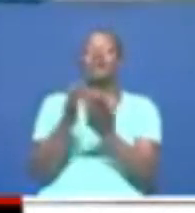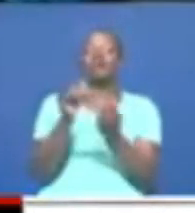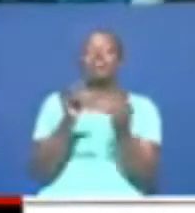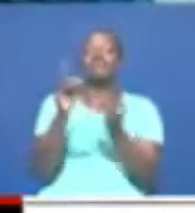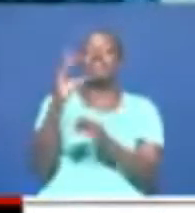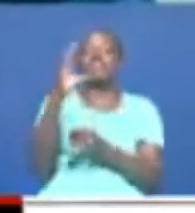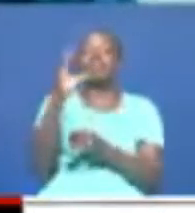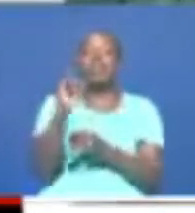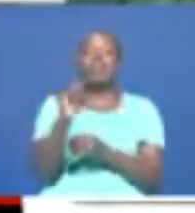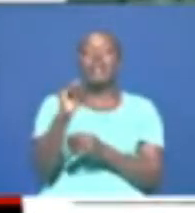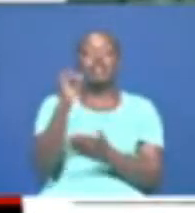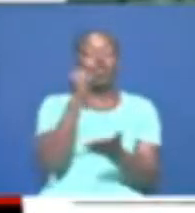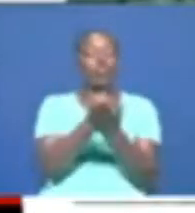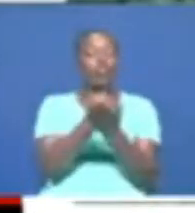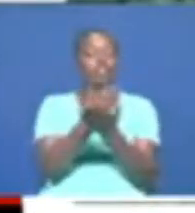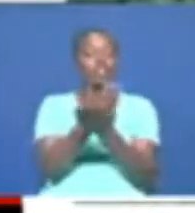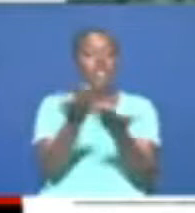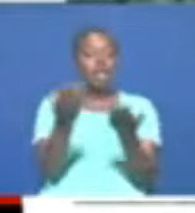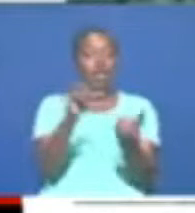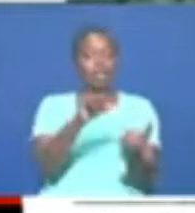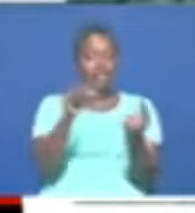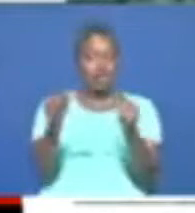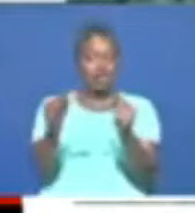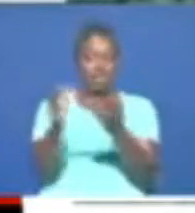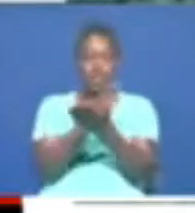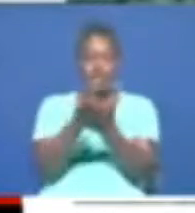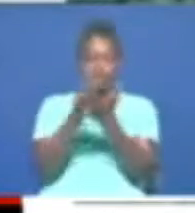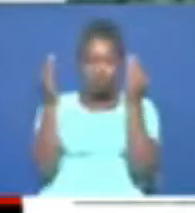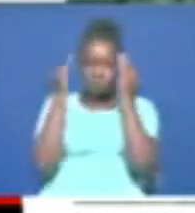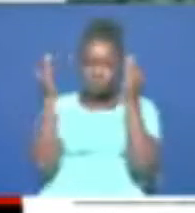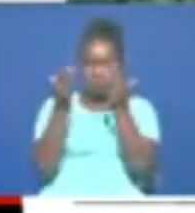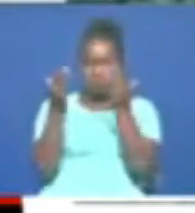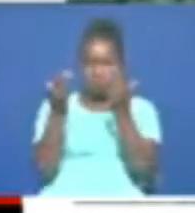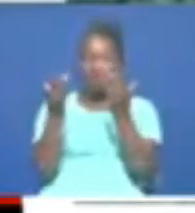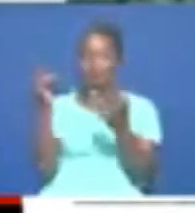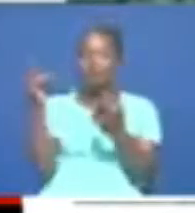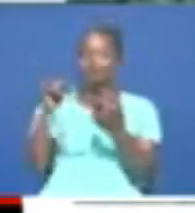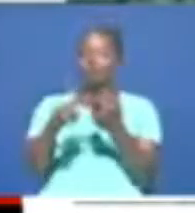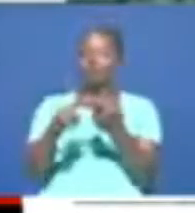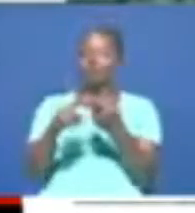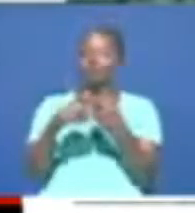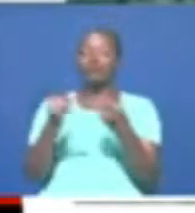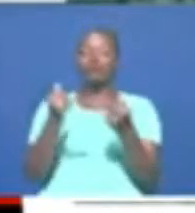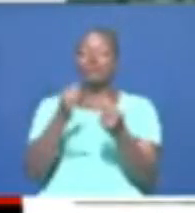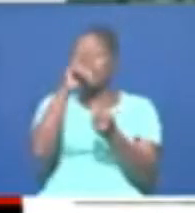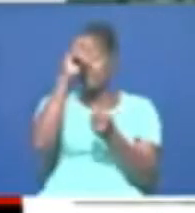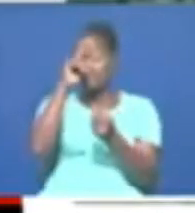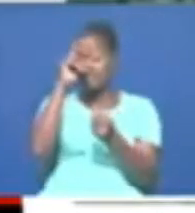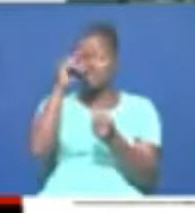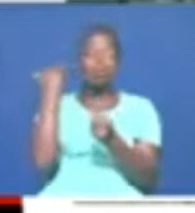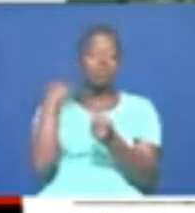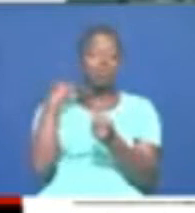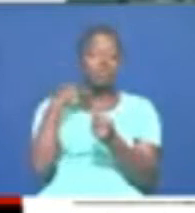Criminal Investigation Headquarters. Our shared commitment to unraveling capital offences such as murder and robbery